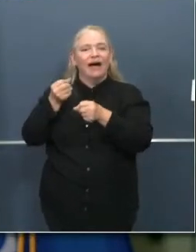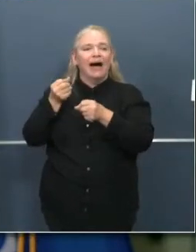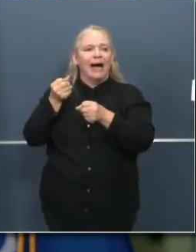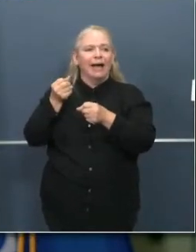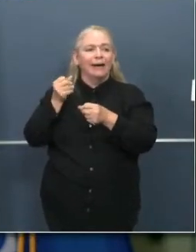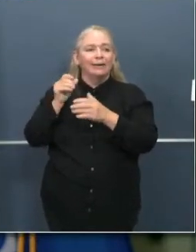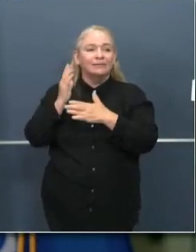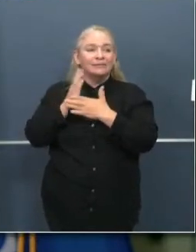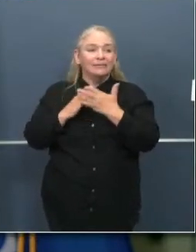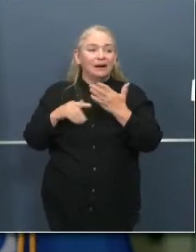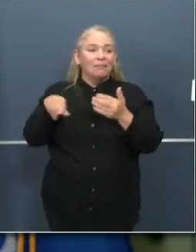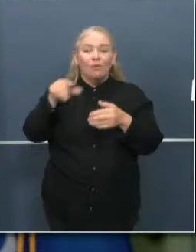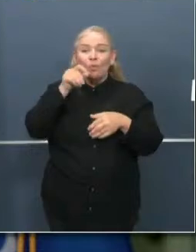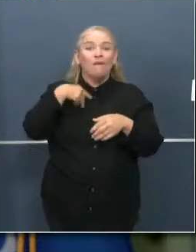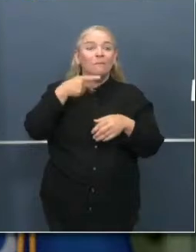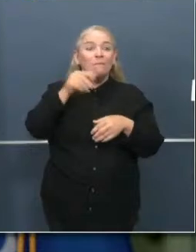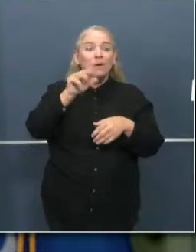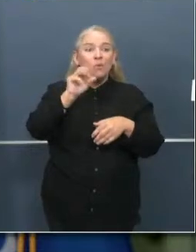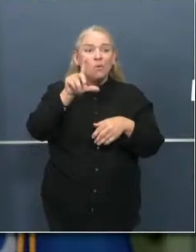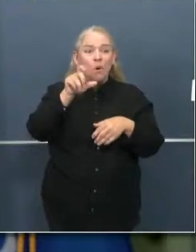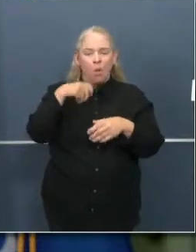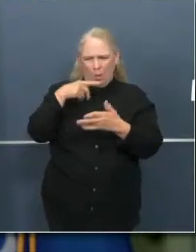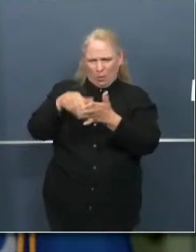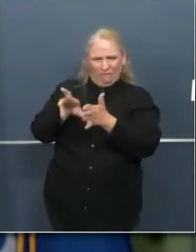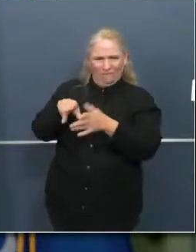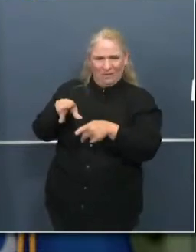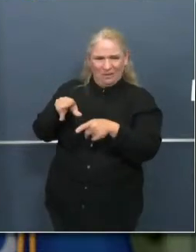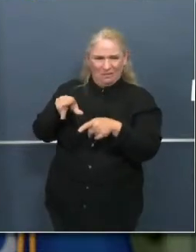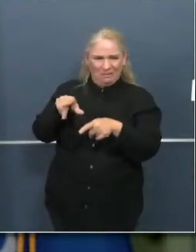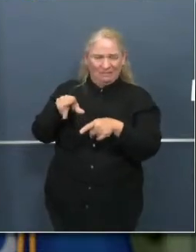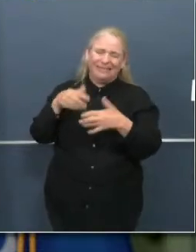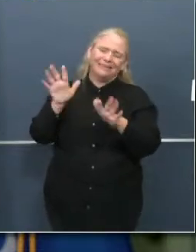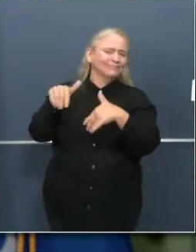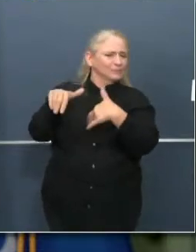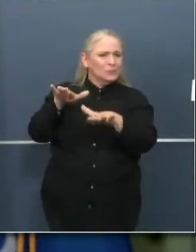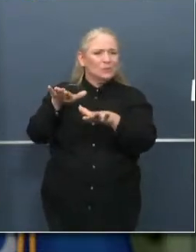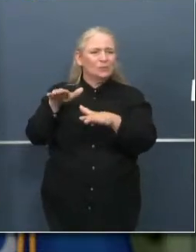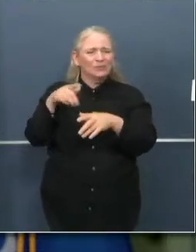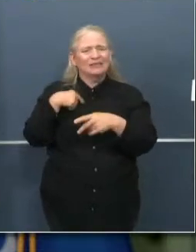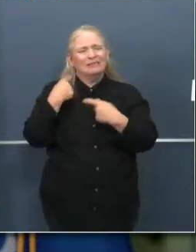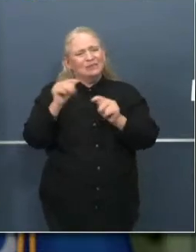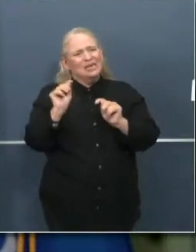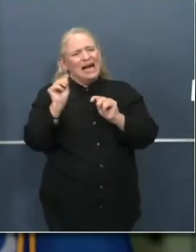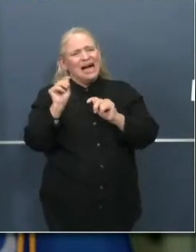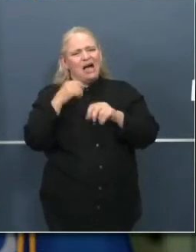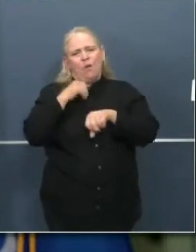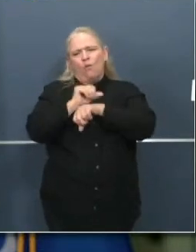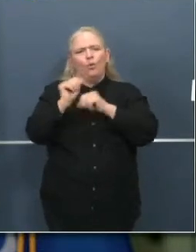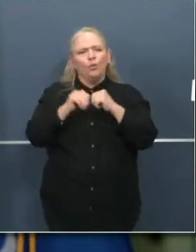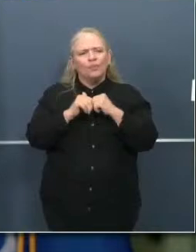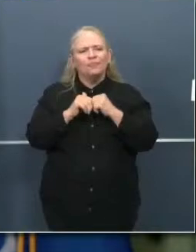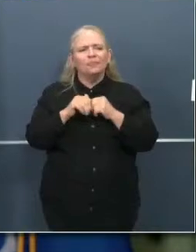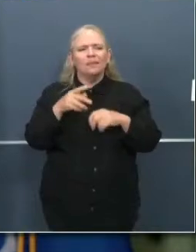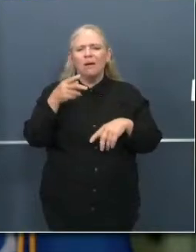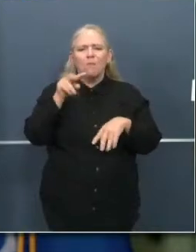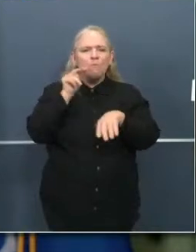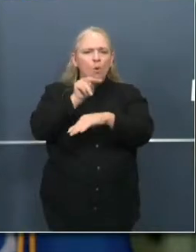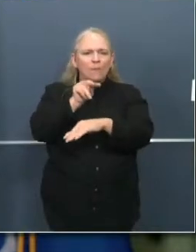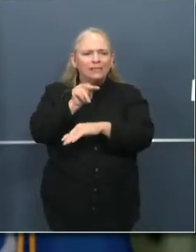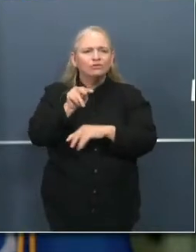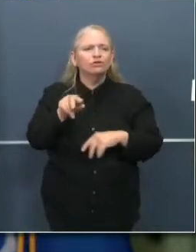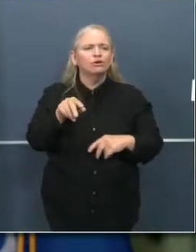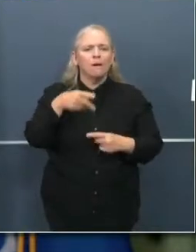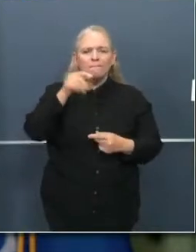and parole to expedite the identification of housing. You don't want to just send people out into park benches into